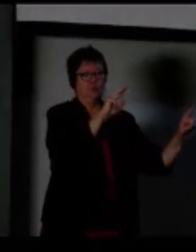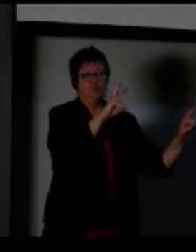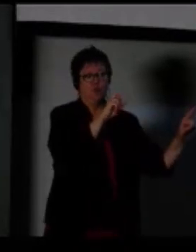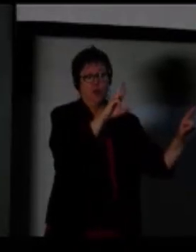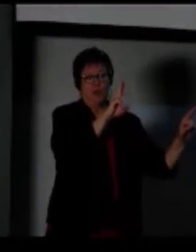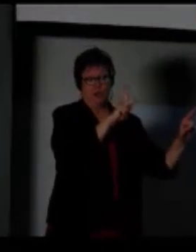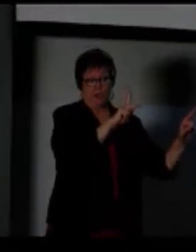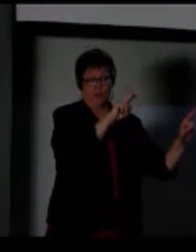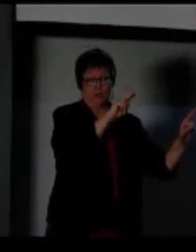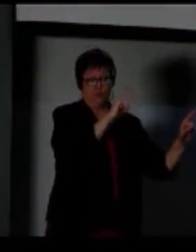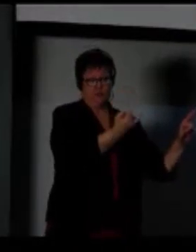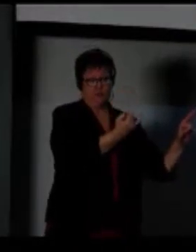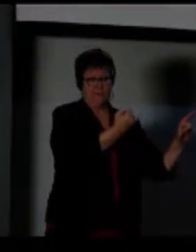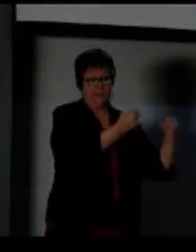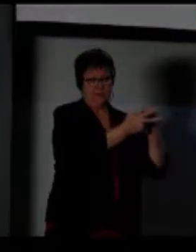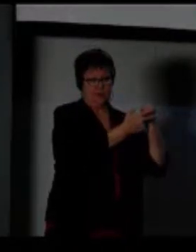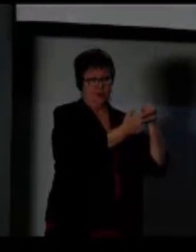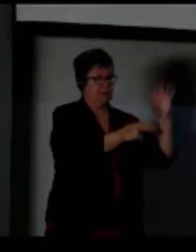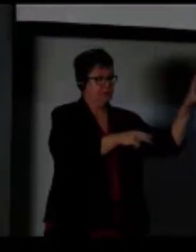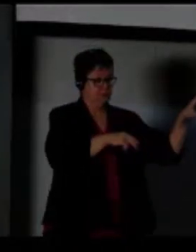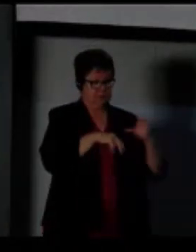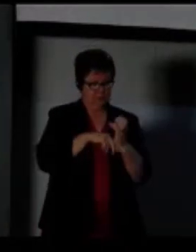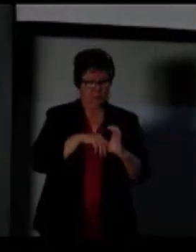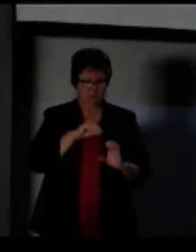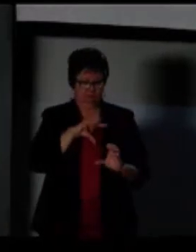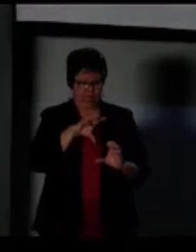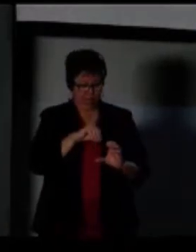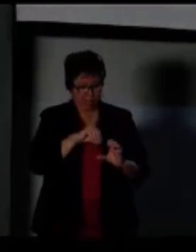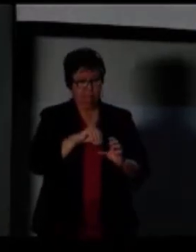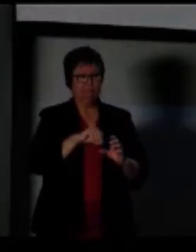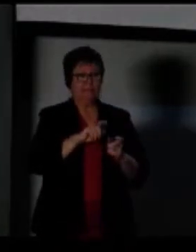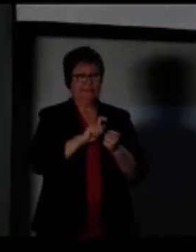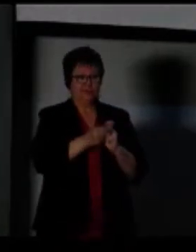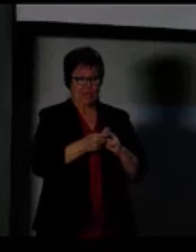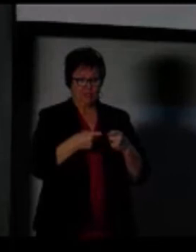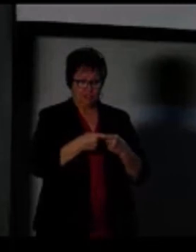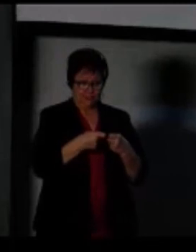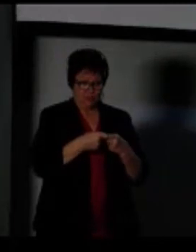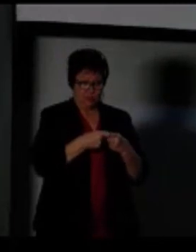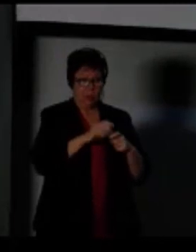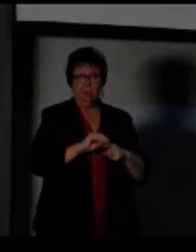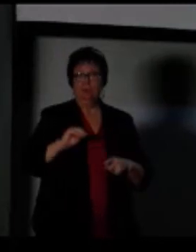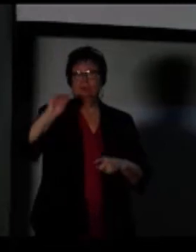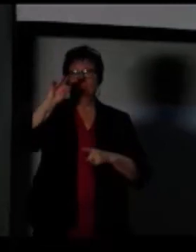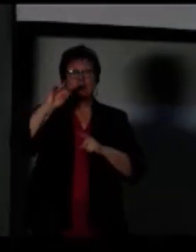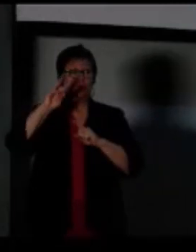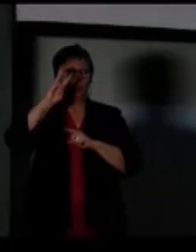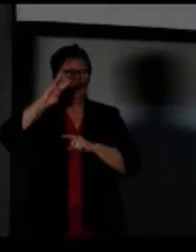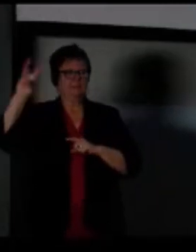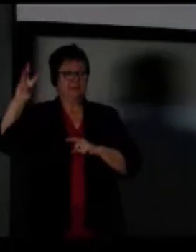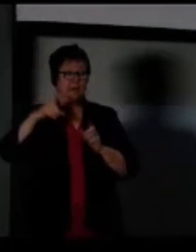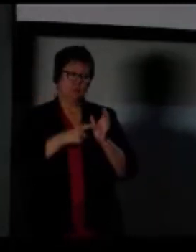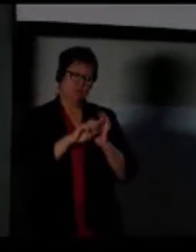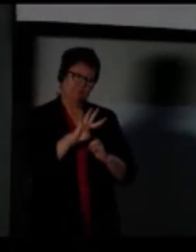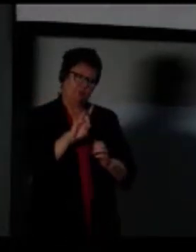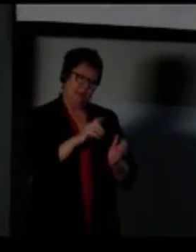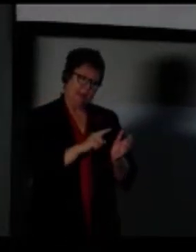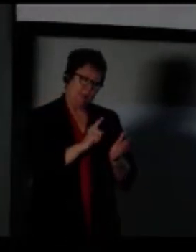facility to digitizing it and then getting up on our collection website, that was all done within approximately 48